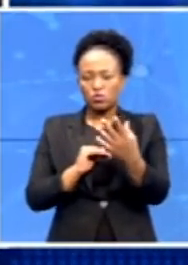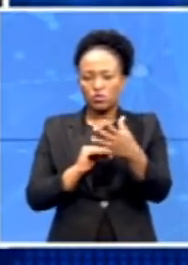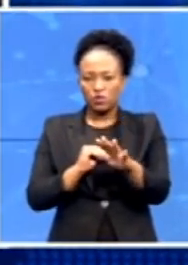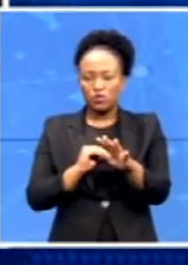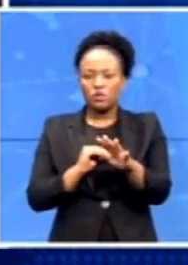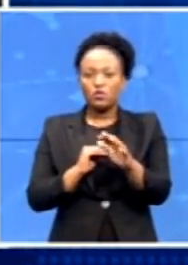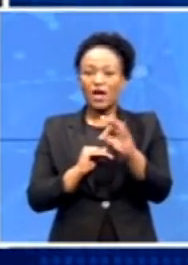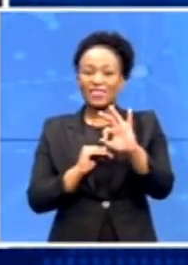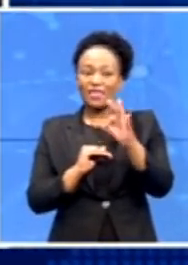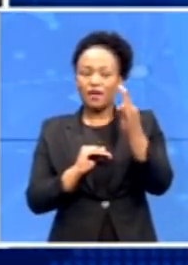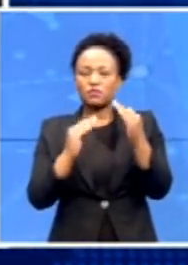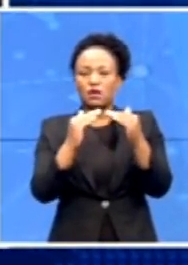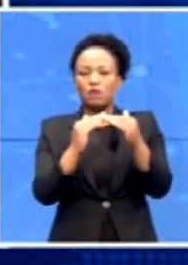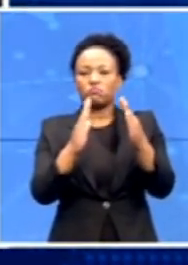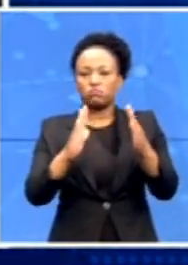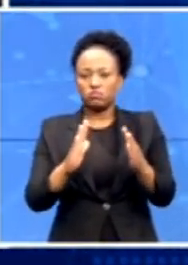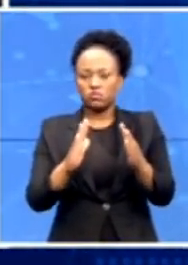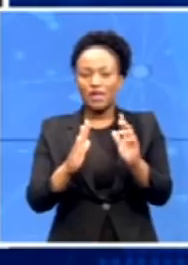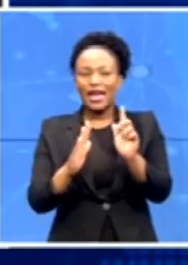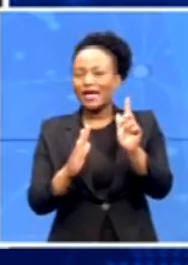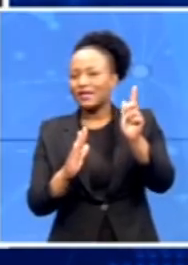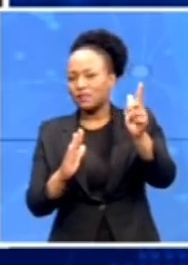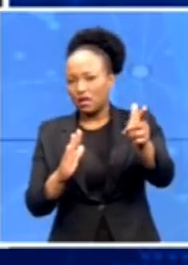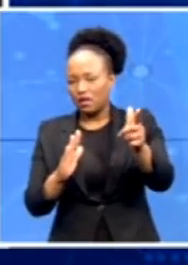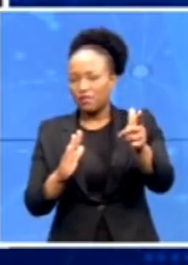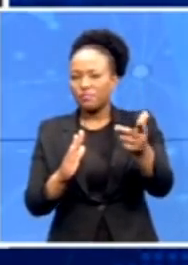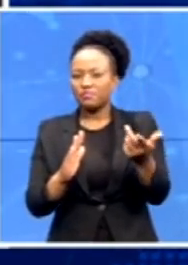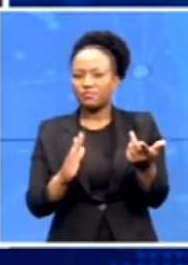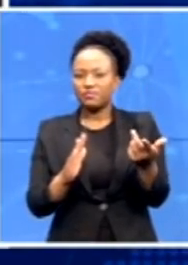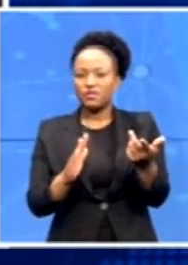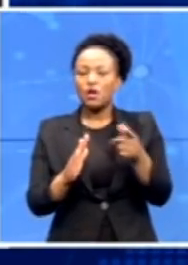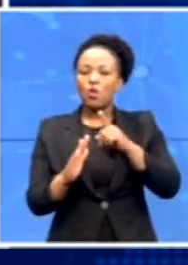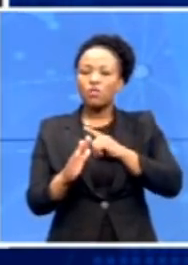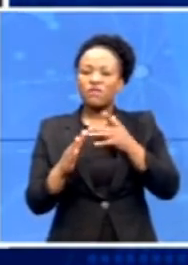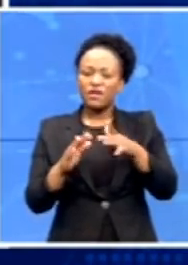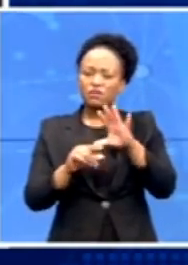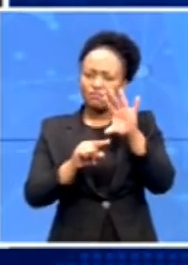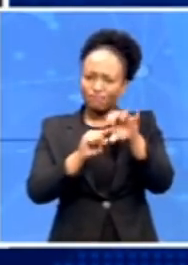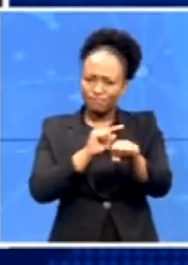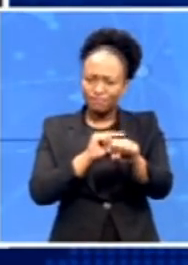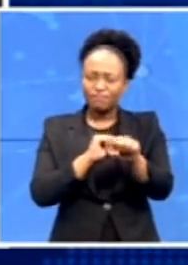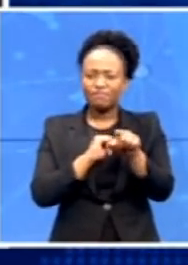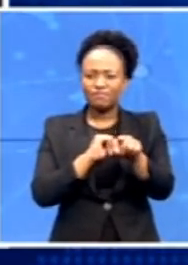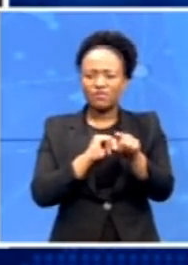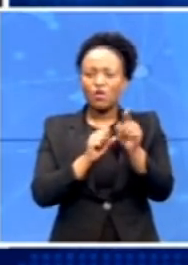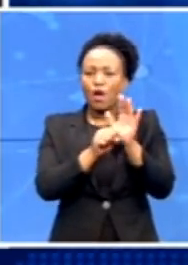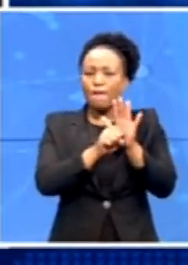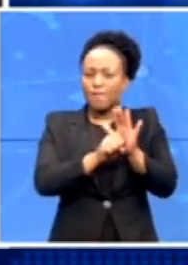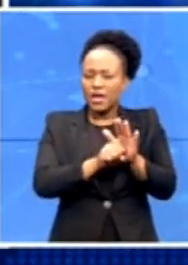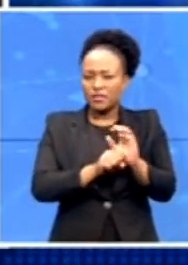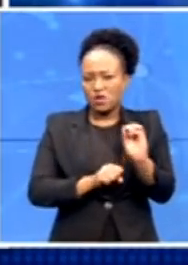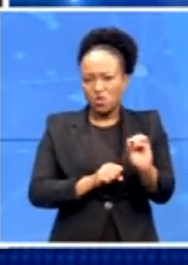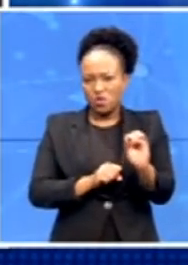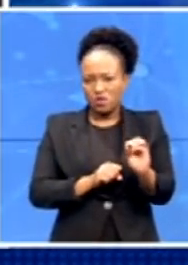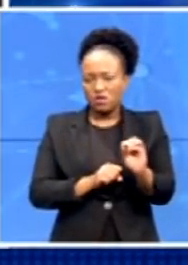only much later when it was realized that there was pressure in respect of the availability